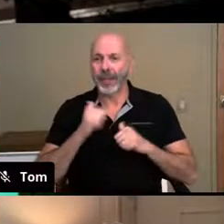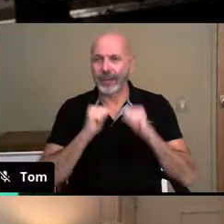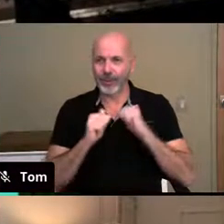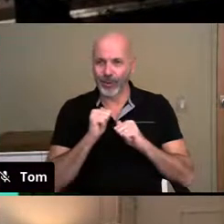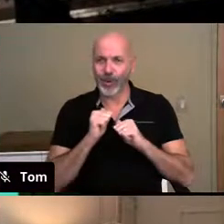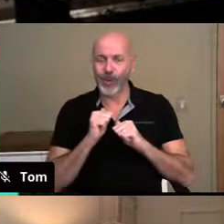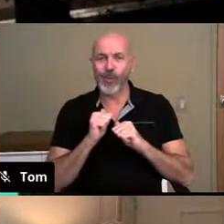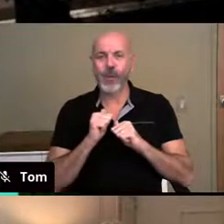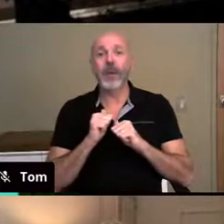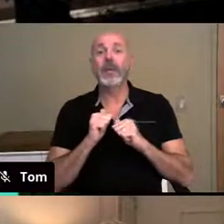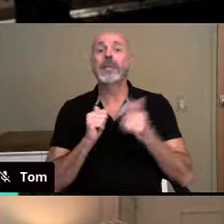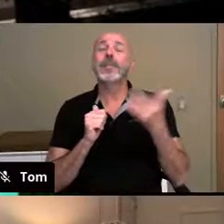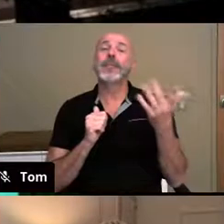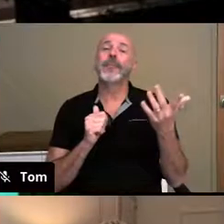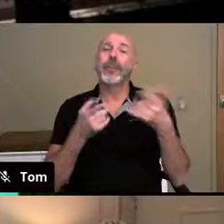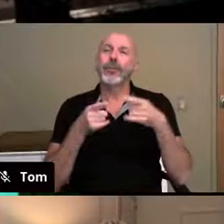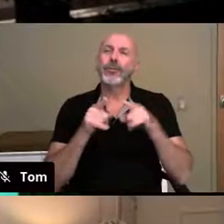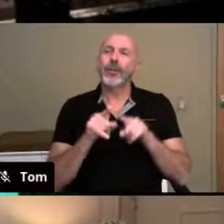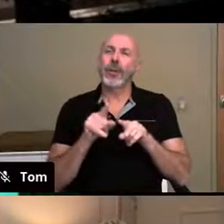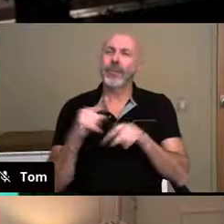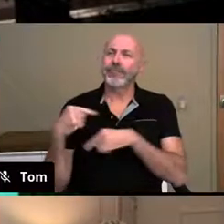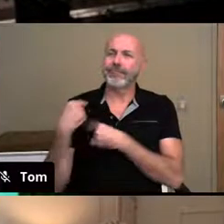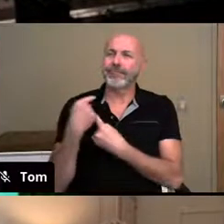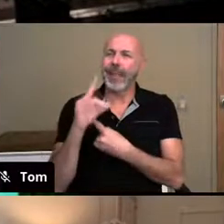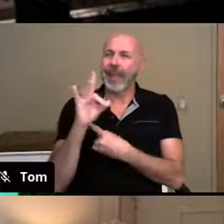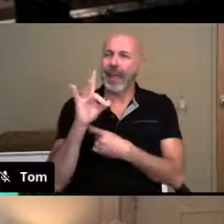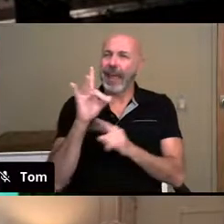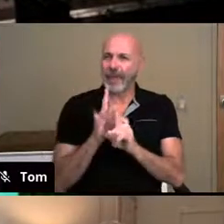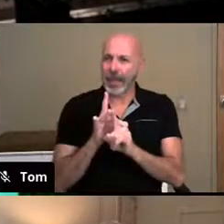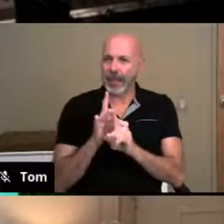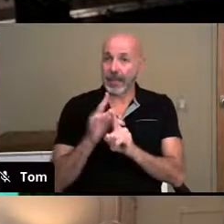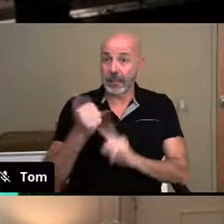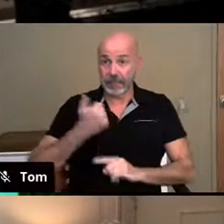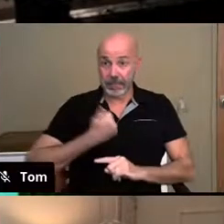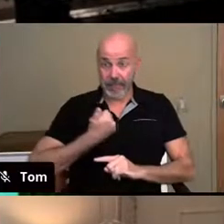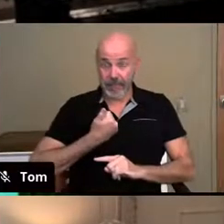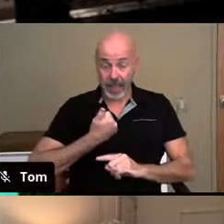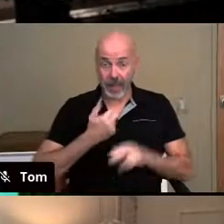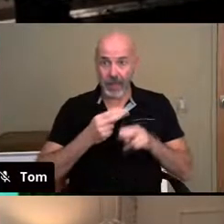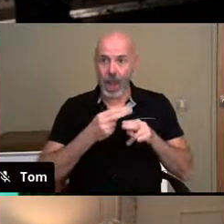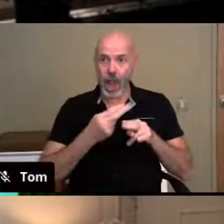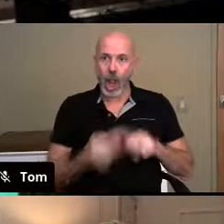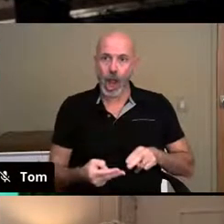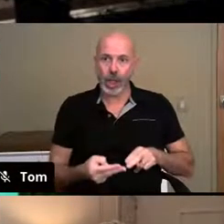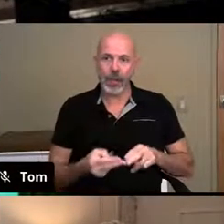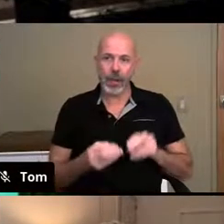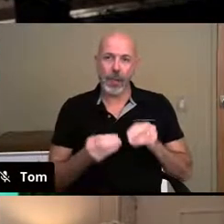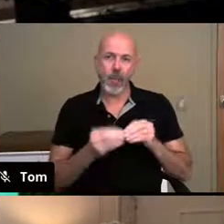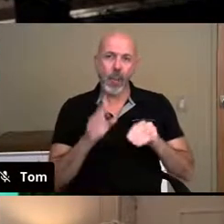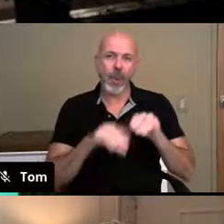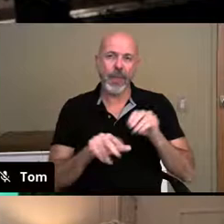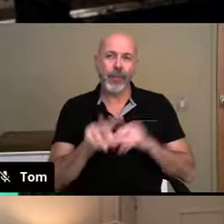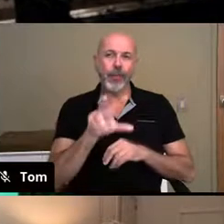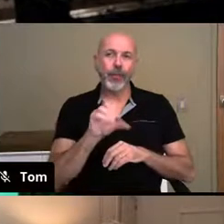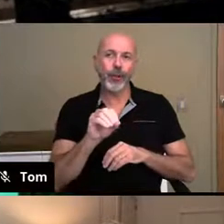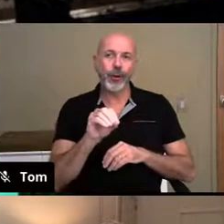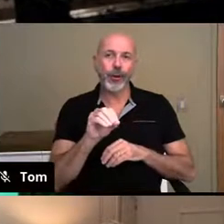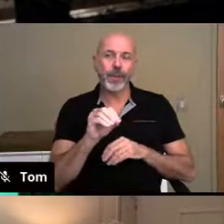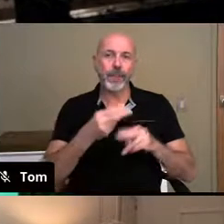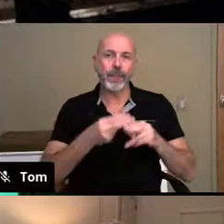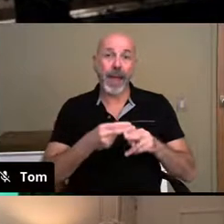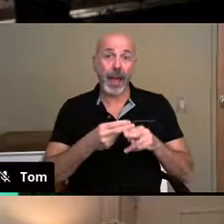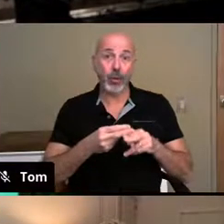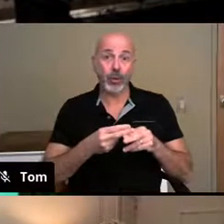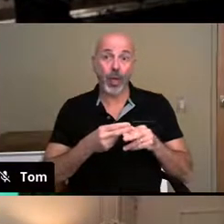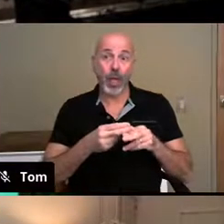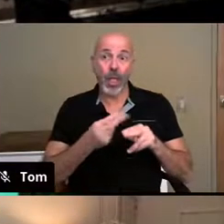that, so during the last 8 months or so, I have lost over 30 pounds, and I have